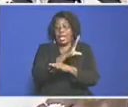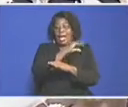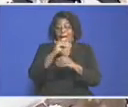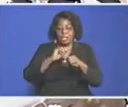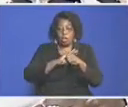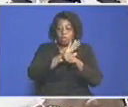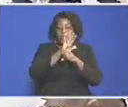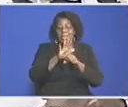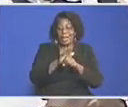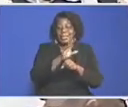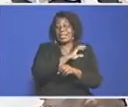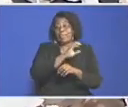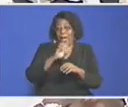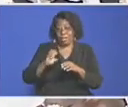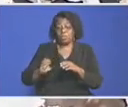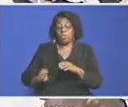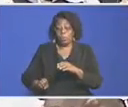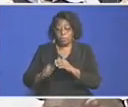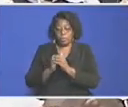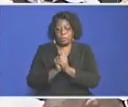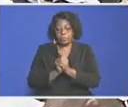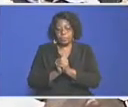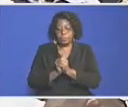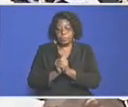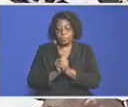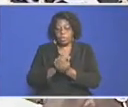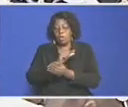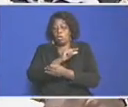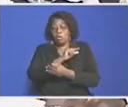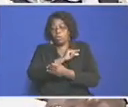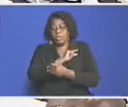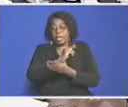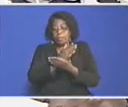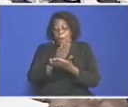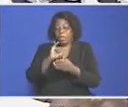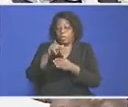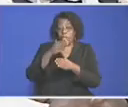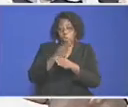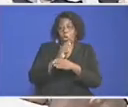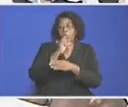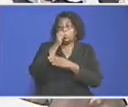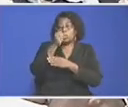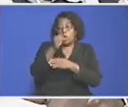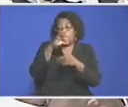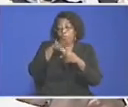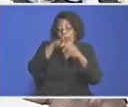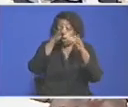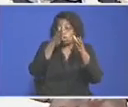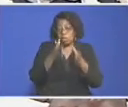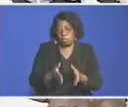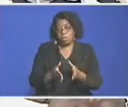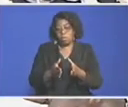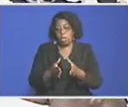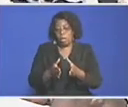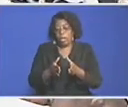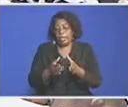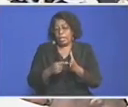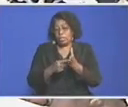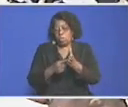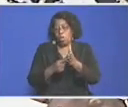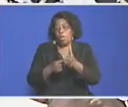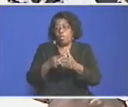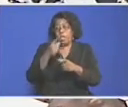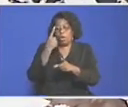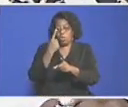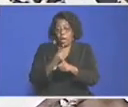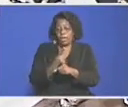COVID-19 ambassadors. ACP Greenslade noted that part of their duty will be to ensure voters can exercise their right